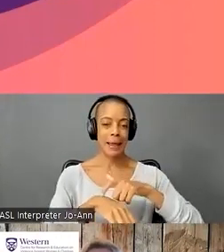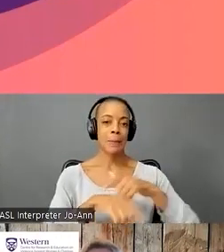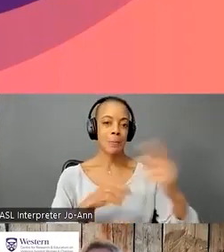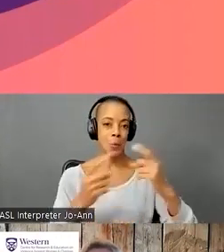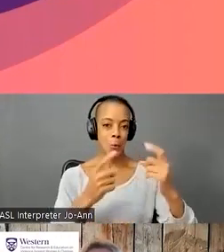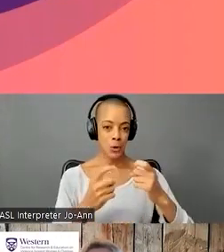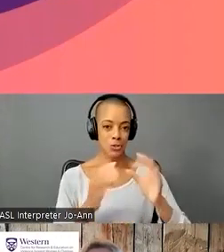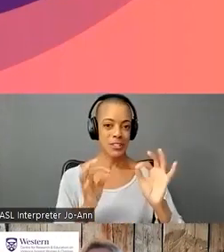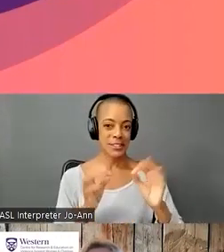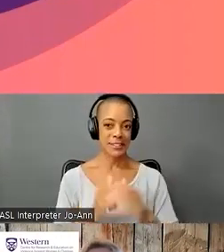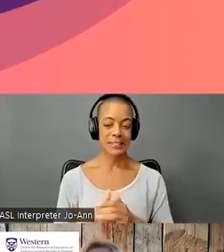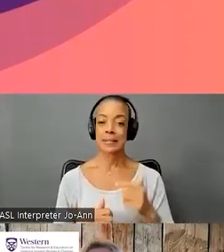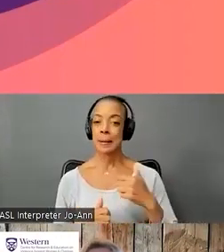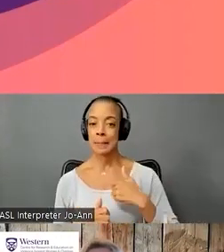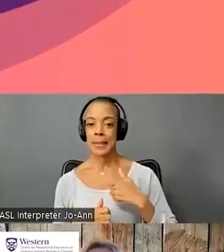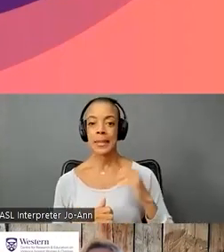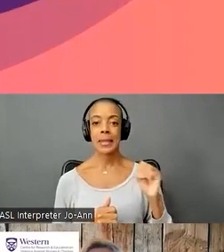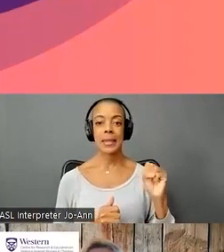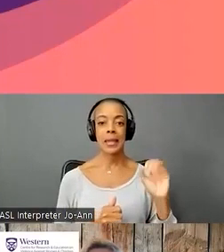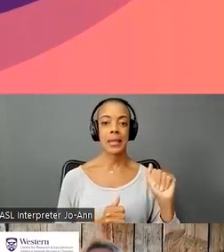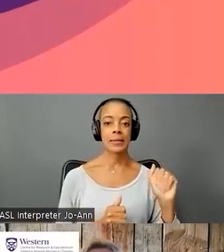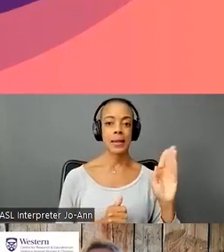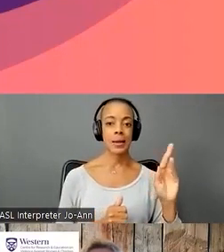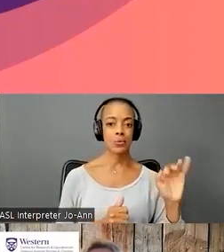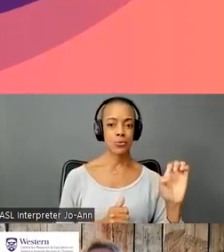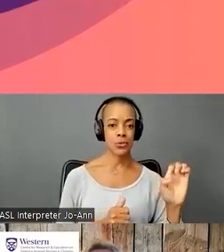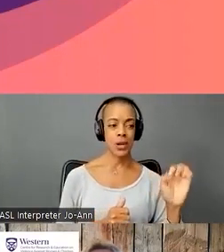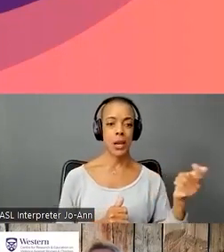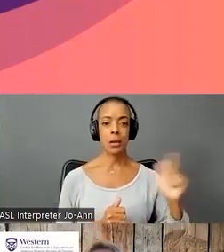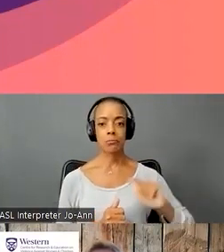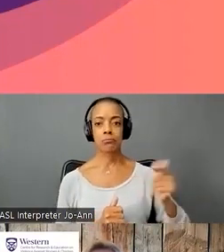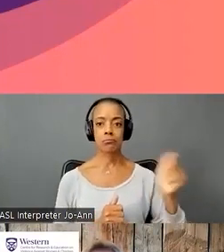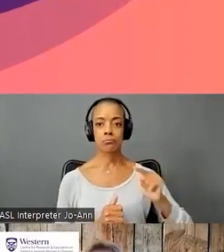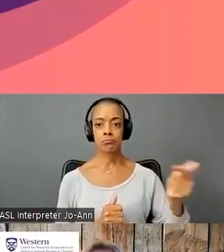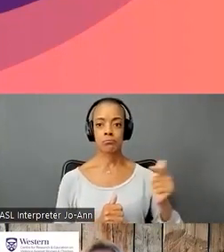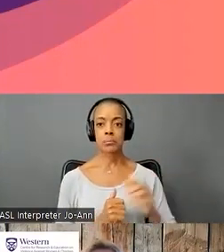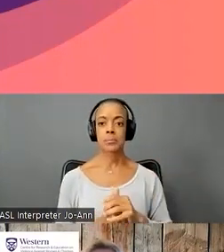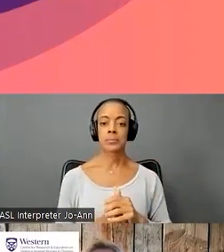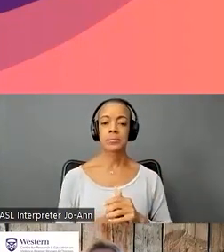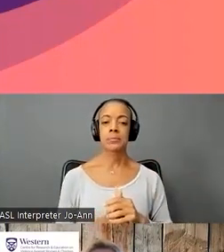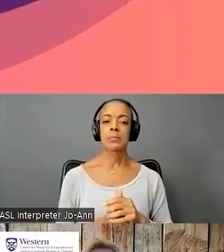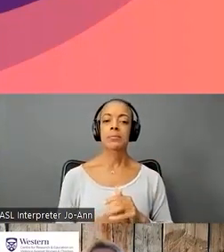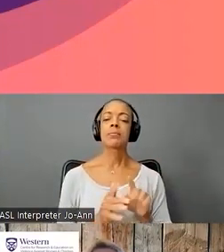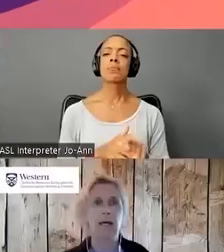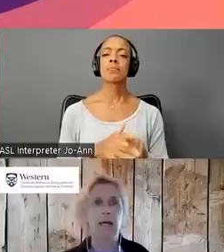questions. So myself and Sabri will be kind of passing back and forth. I'm going to start